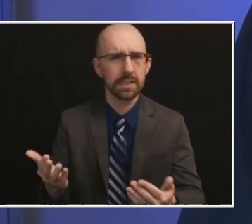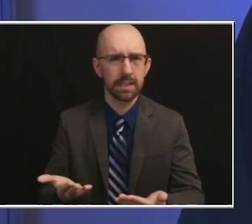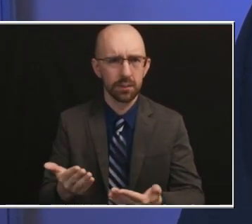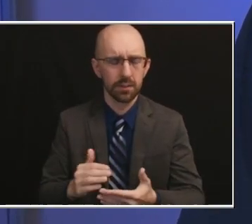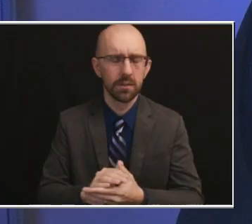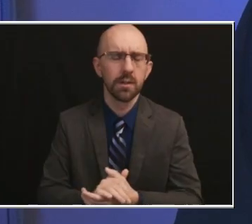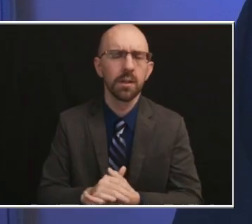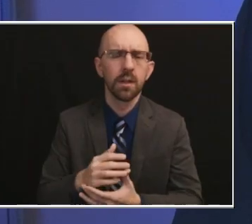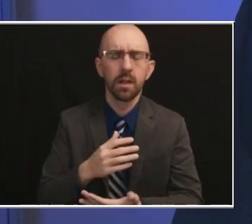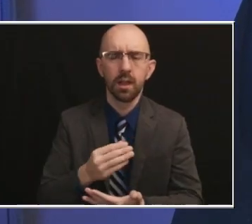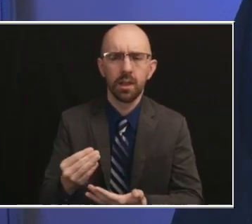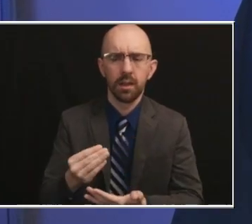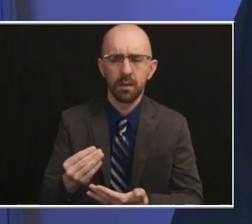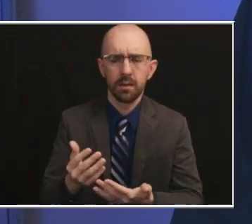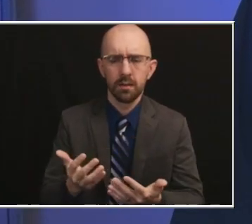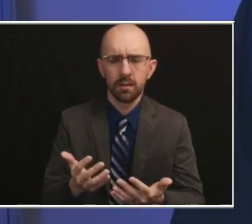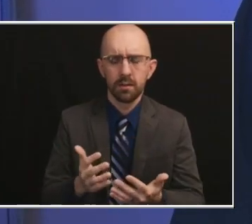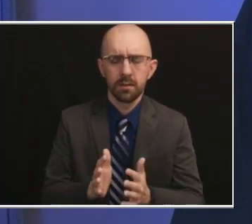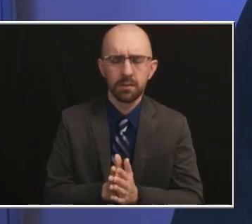and